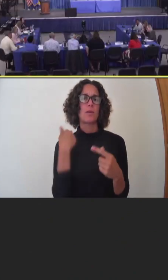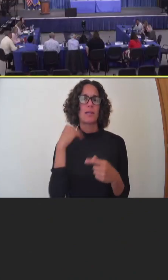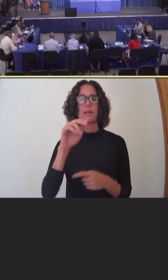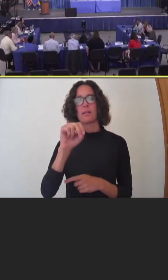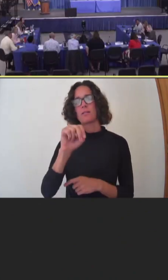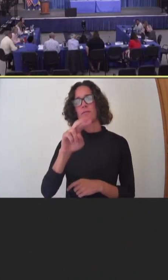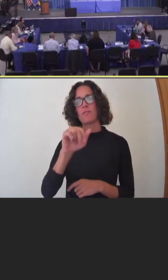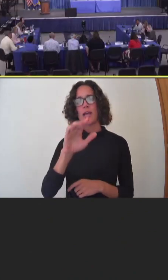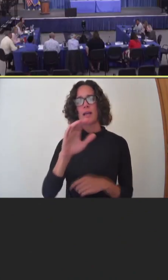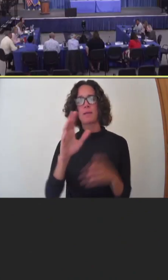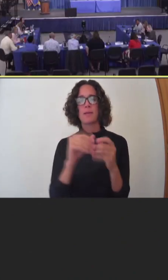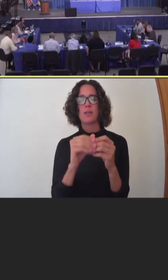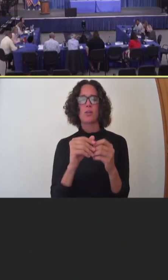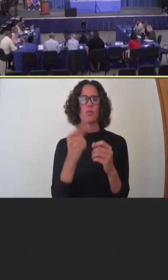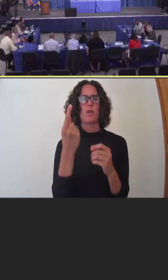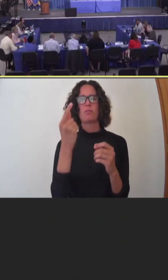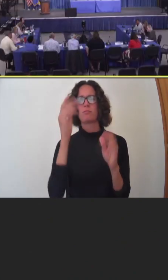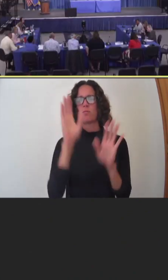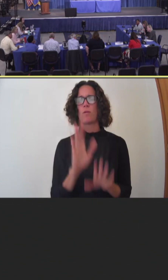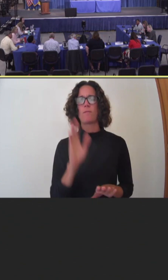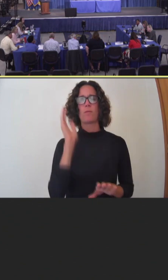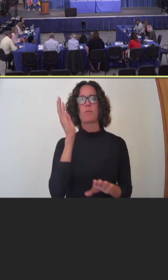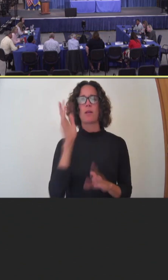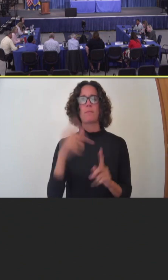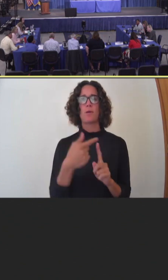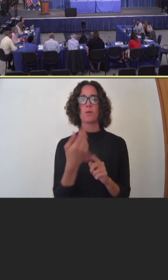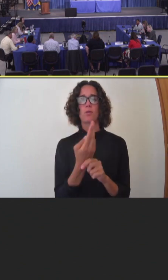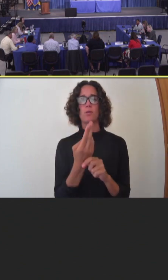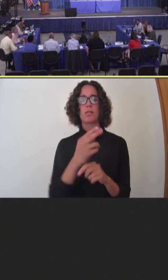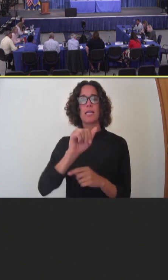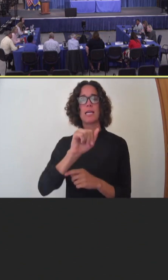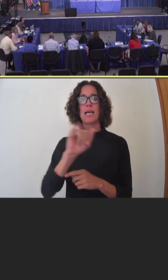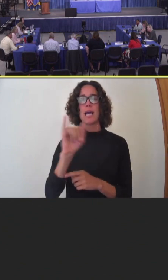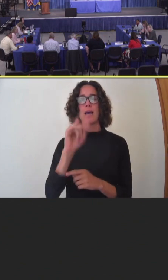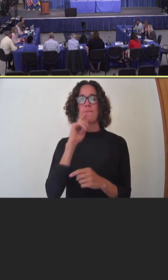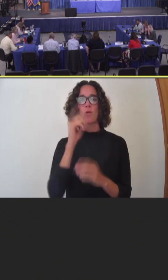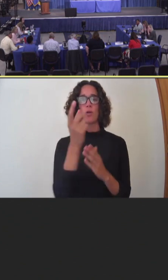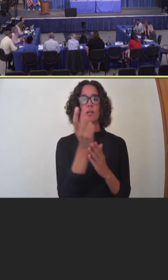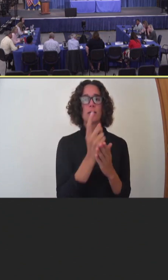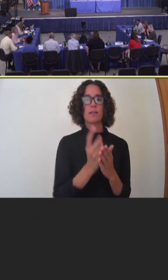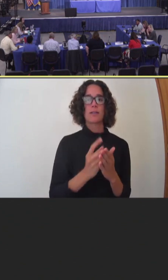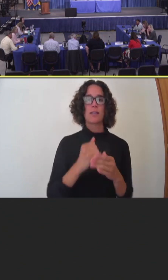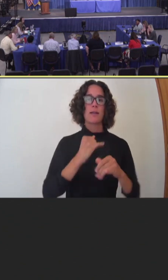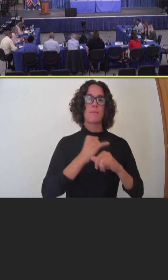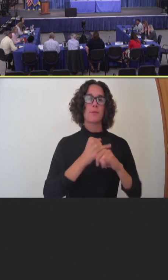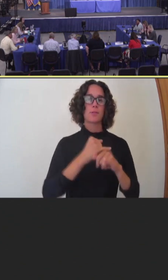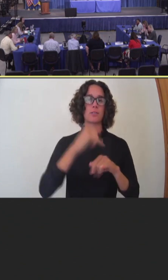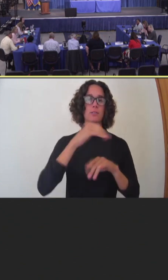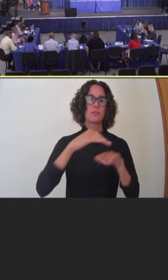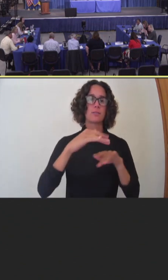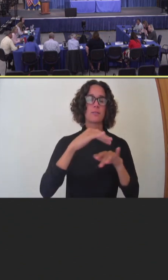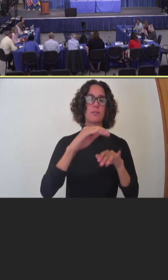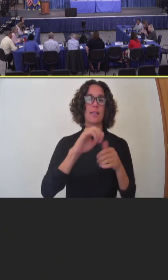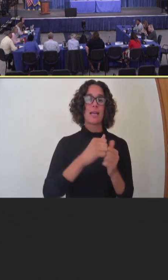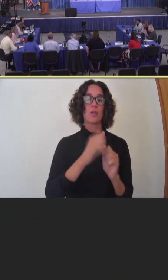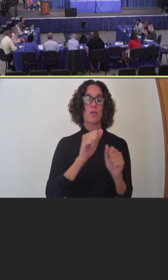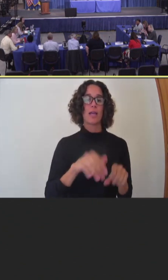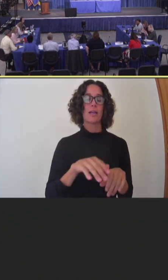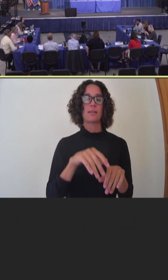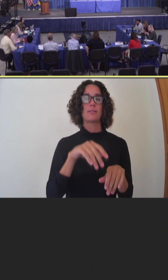wonderful presentation about using AI for designing immunogens and the way you could really